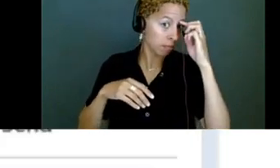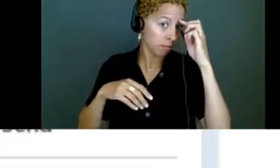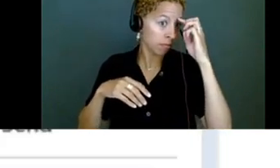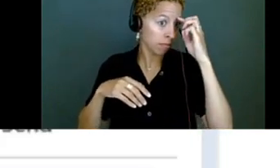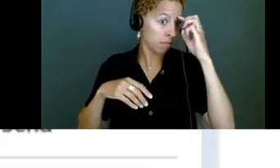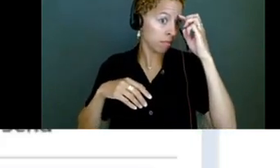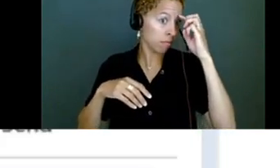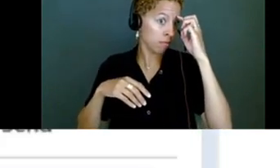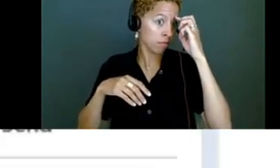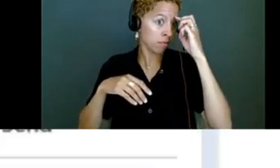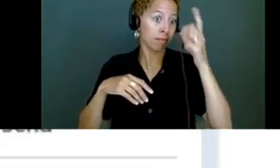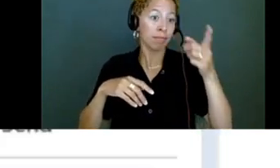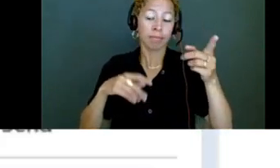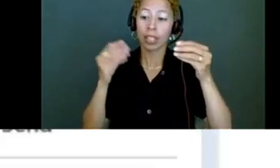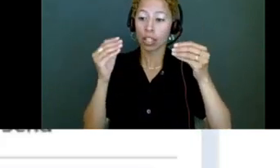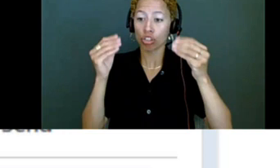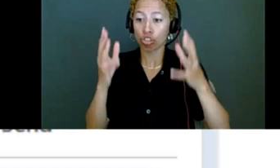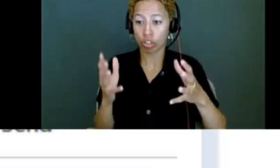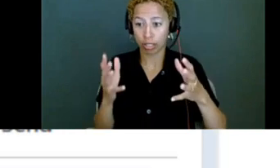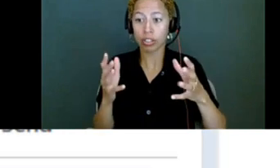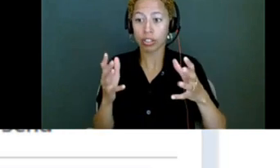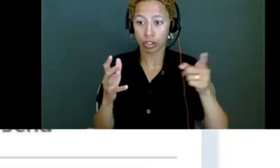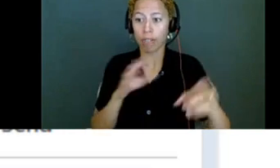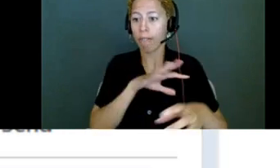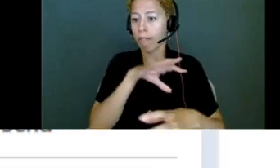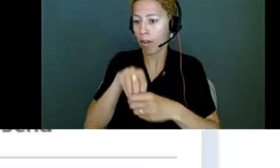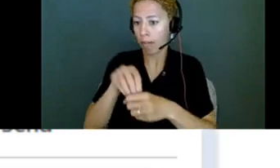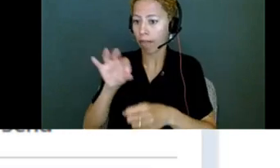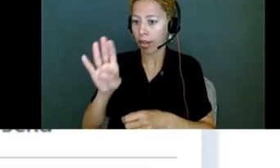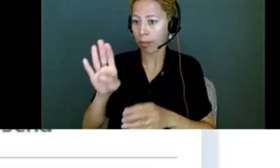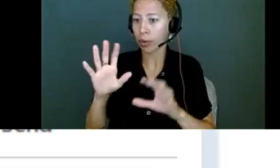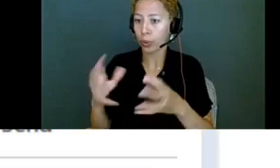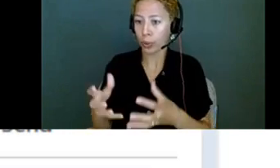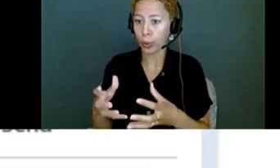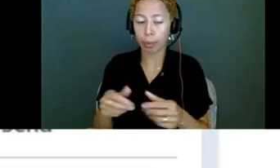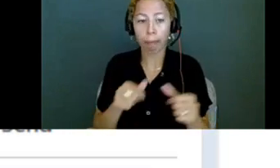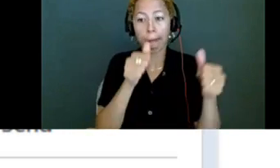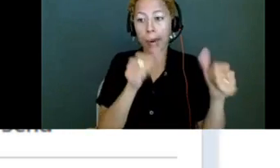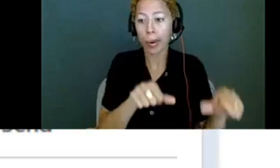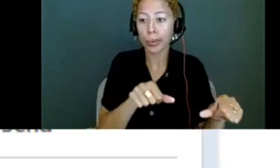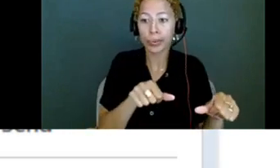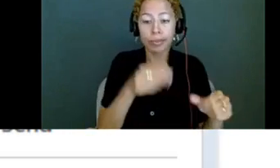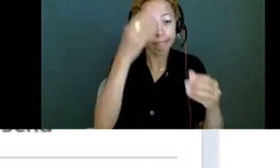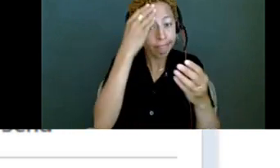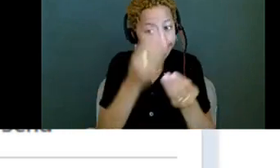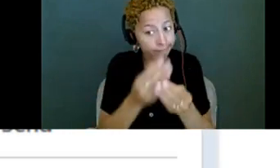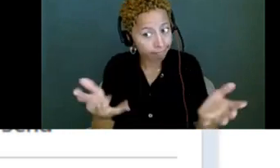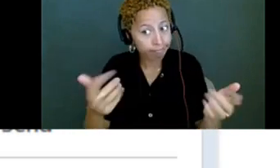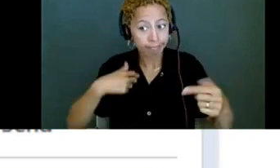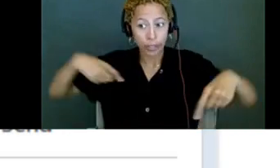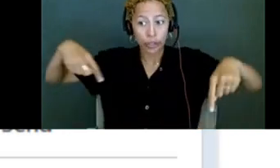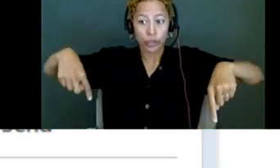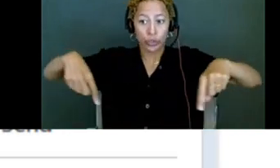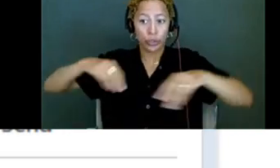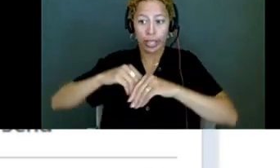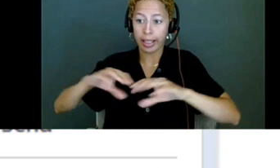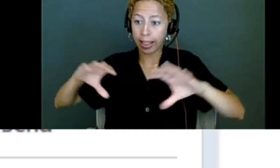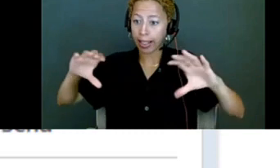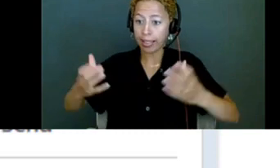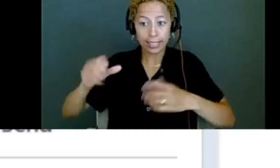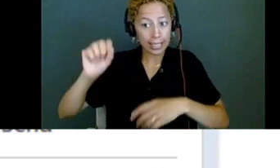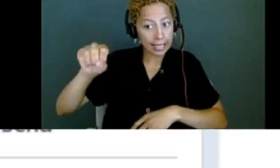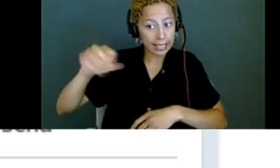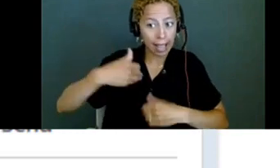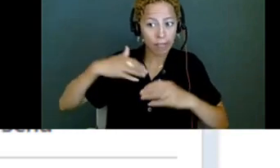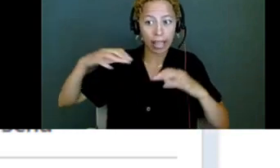One of our instructors who is in the Facebook group went and posted that she is there and we're having class